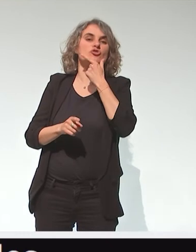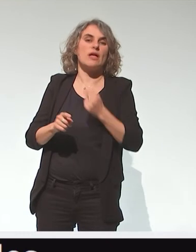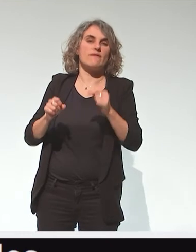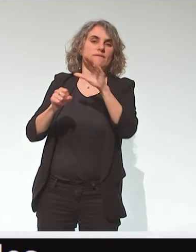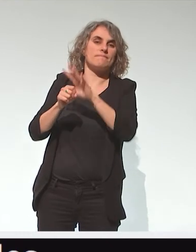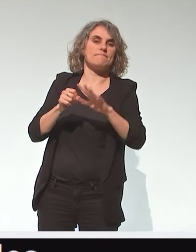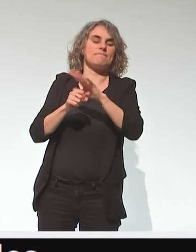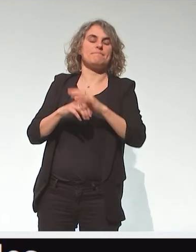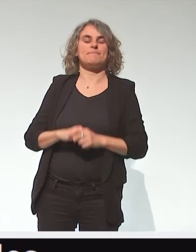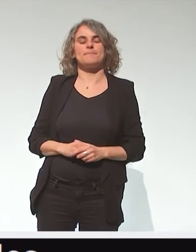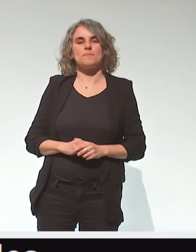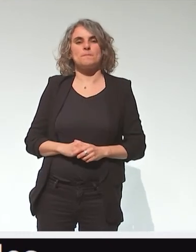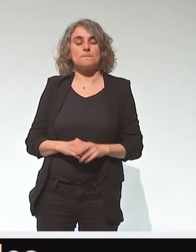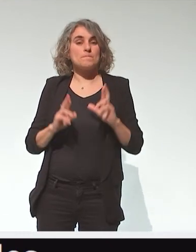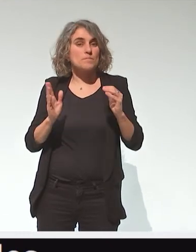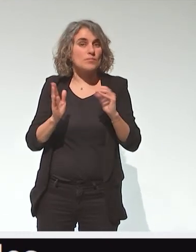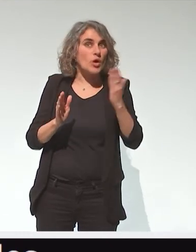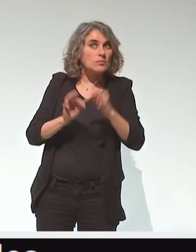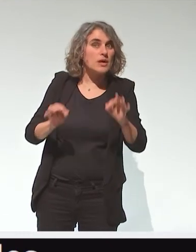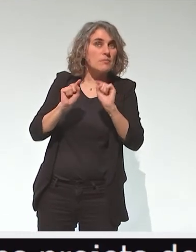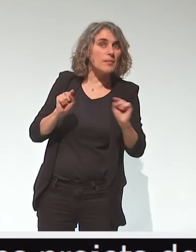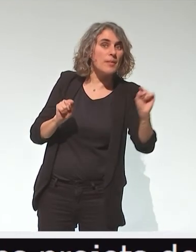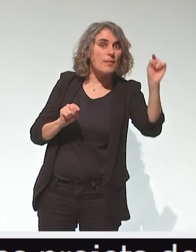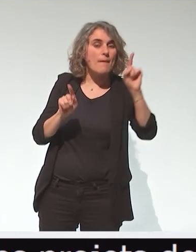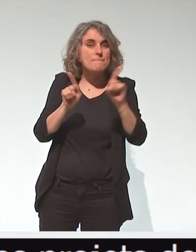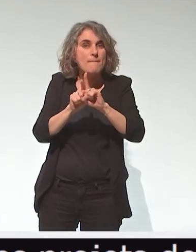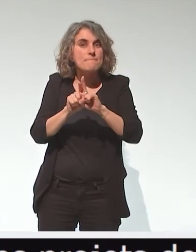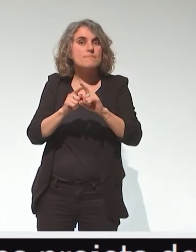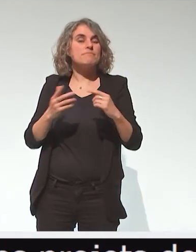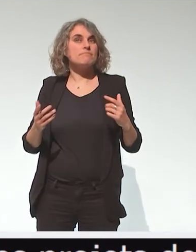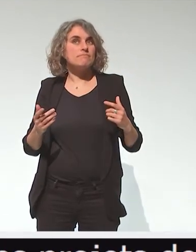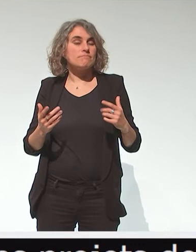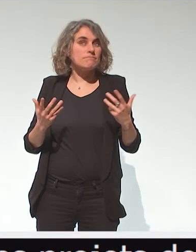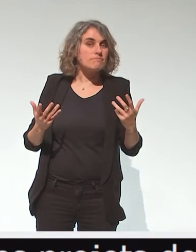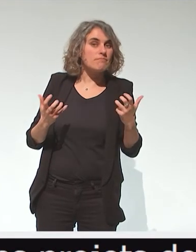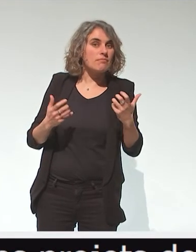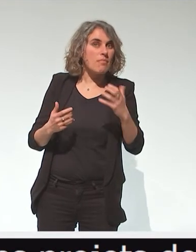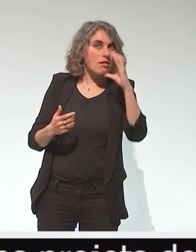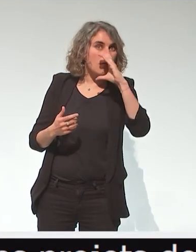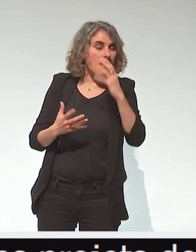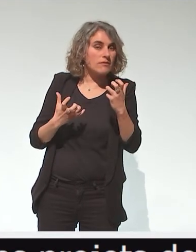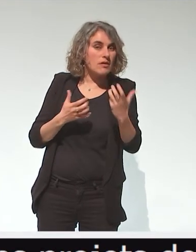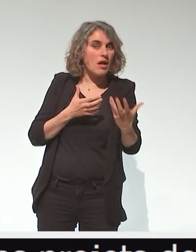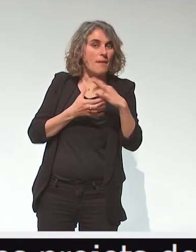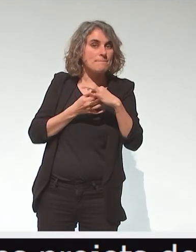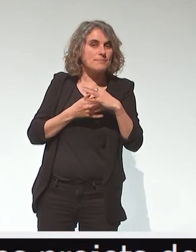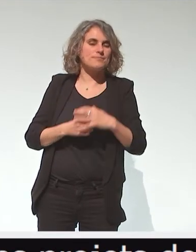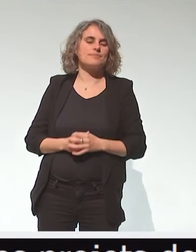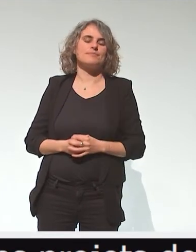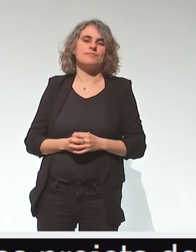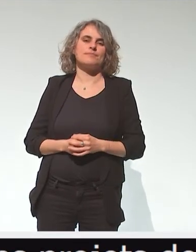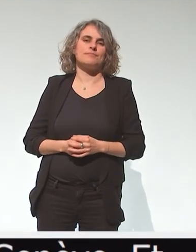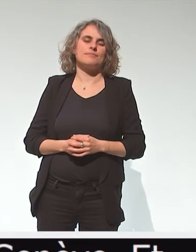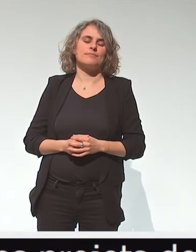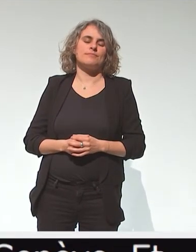and Geneva Canton, and it's my hope that other countries in future will also express an interest to be involved